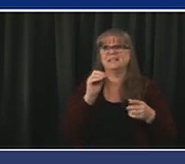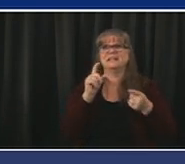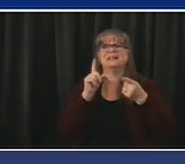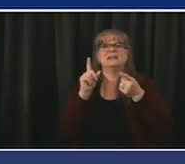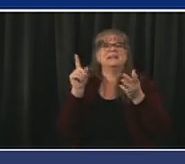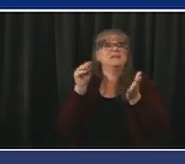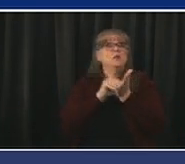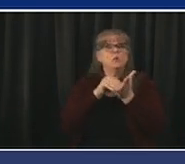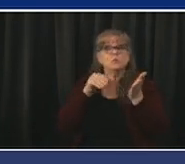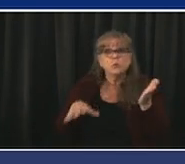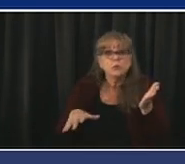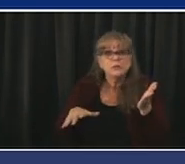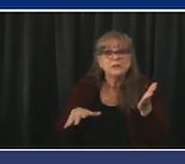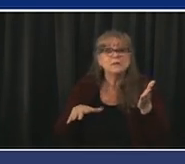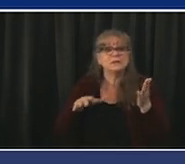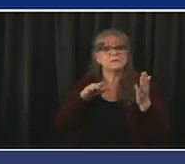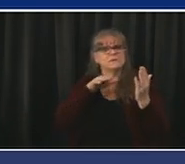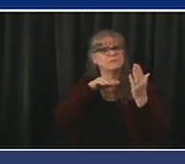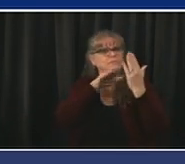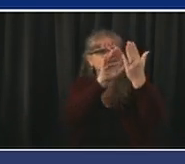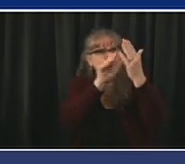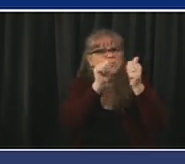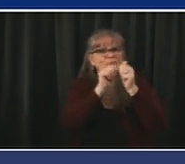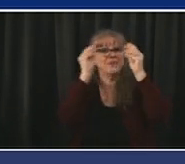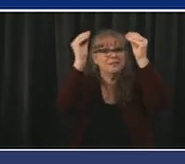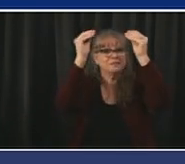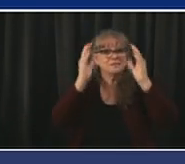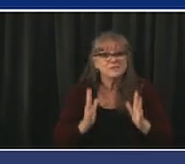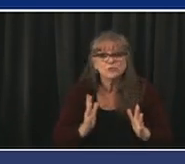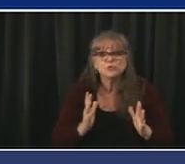staff, frontline essential workers in